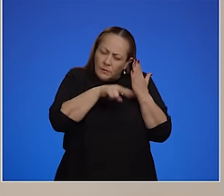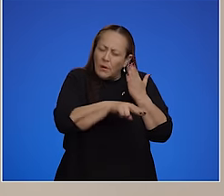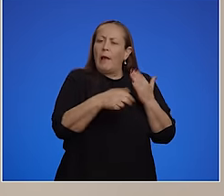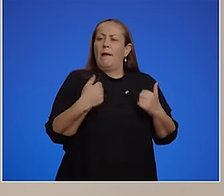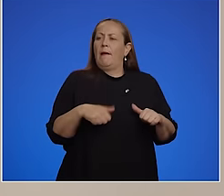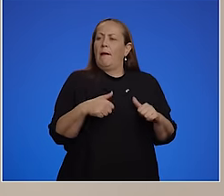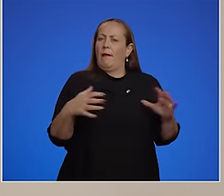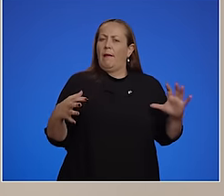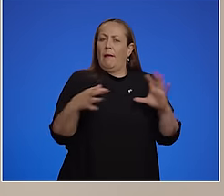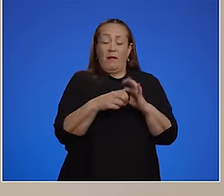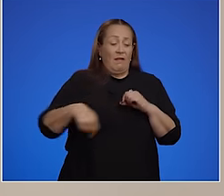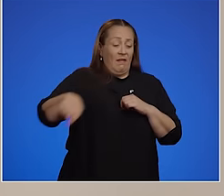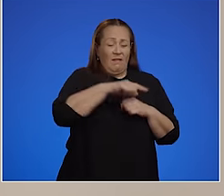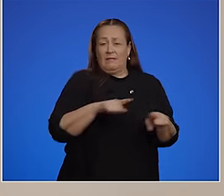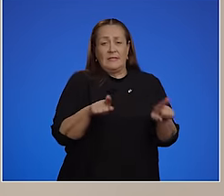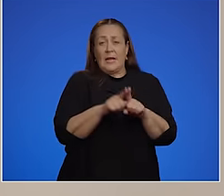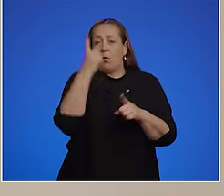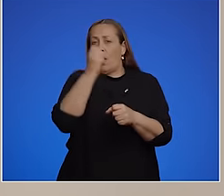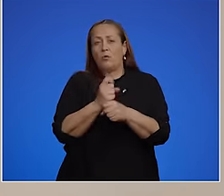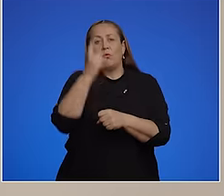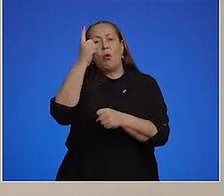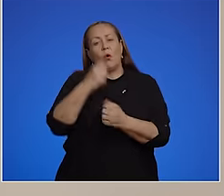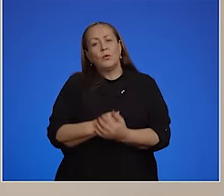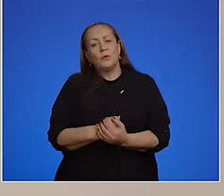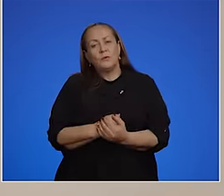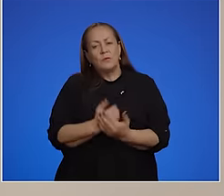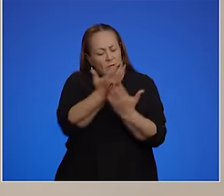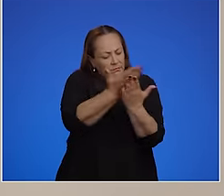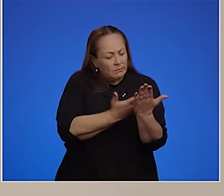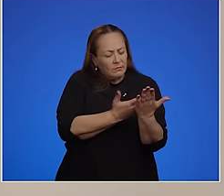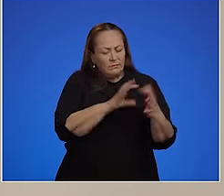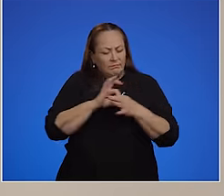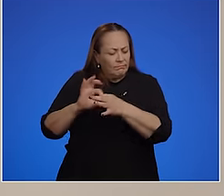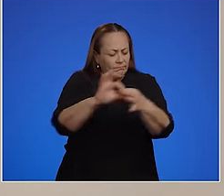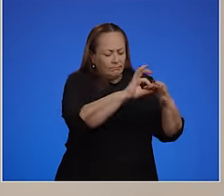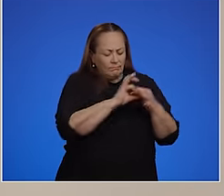it's all the same God. Scripture is an interconnected whole,